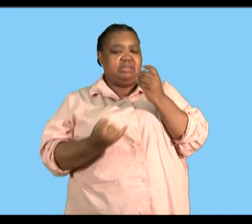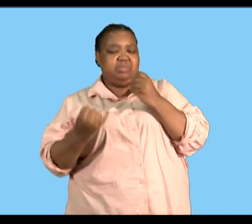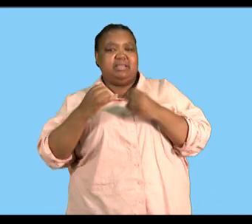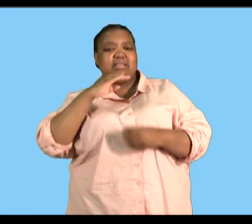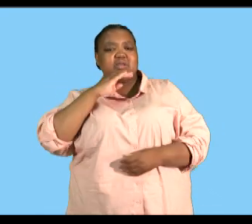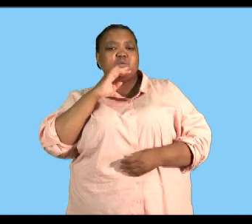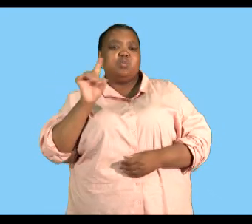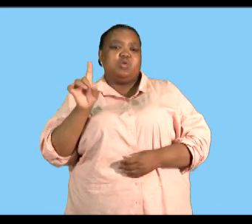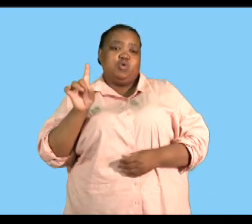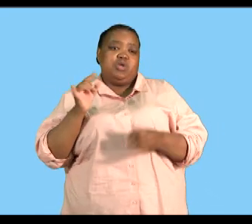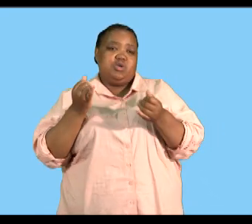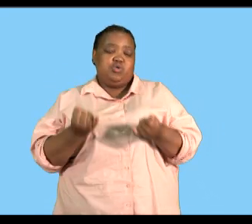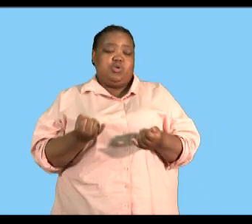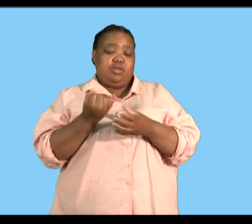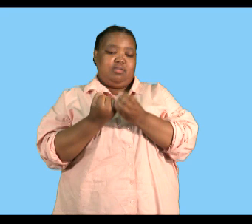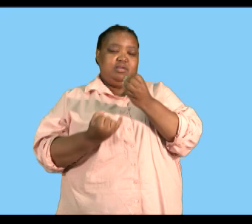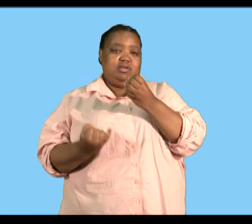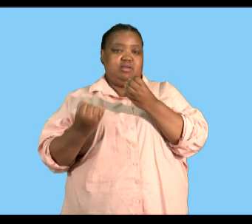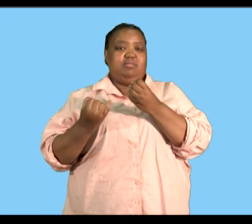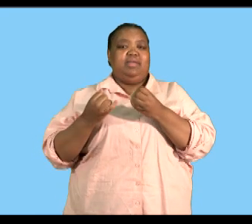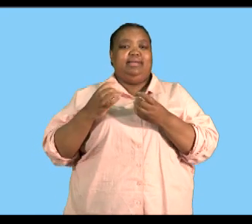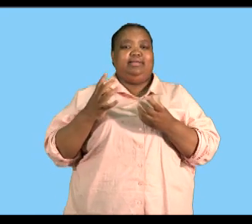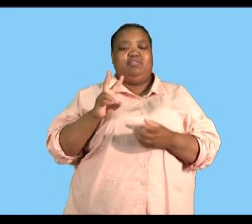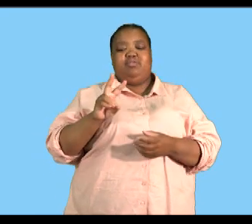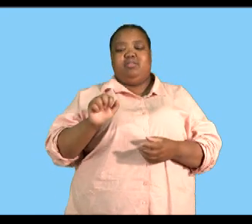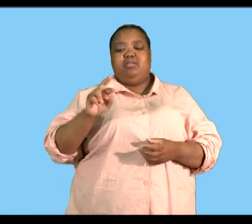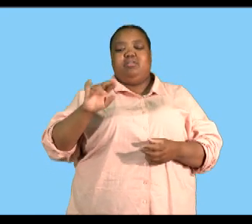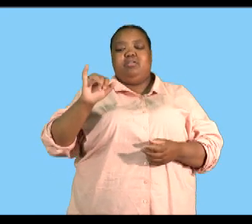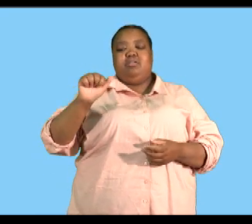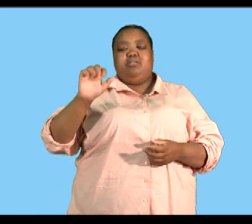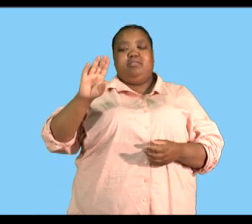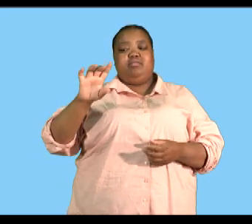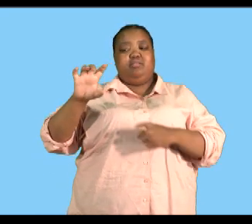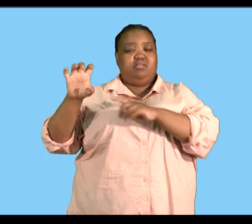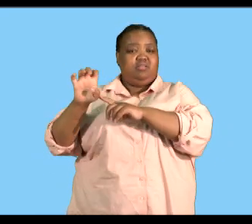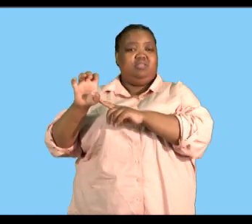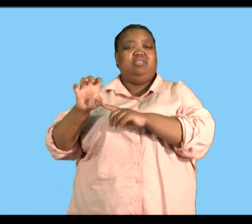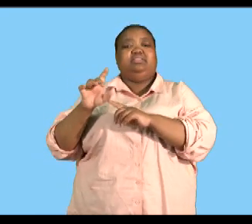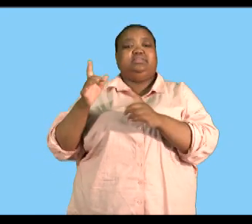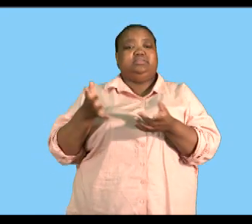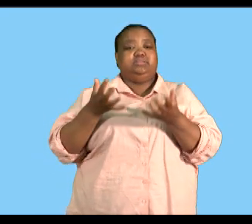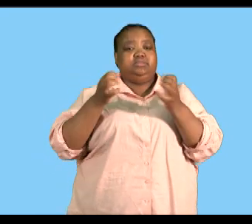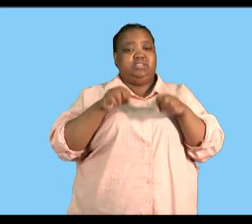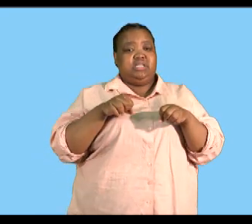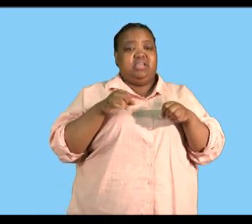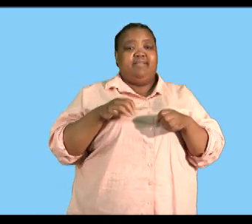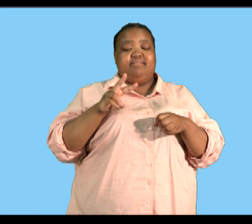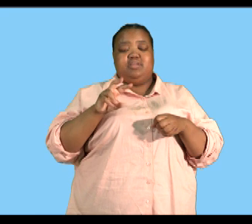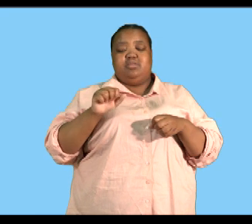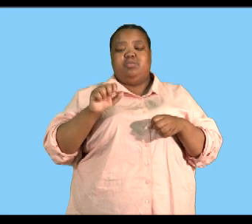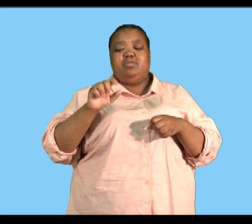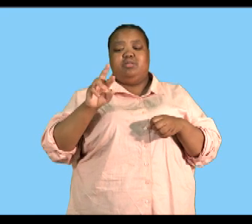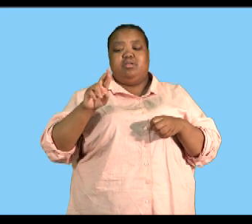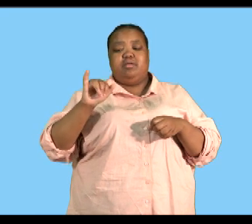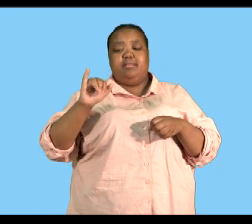want us to identify the independent. It means that the independent variable is a variable that can function without relying on